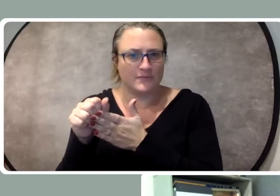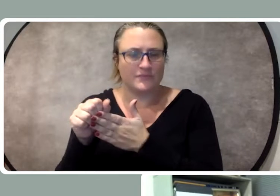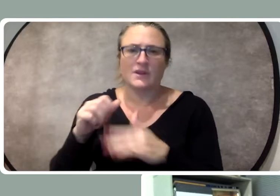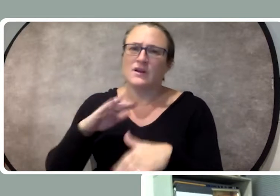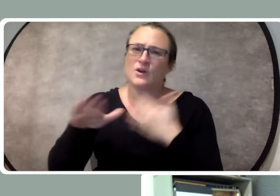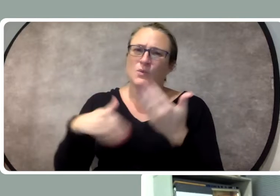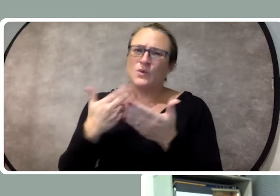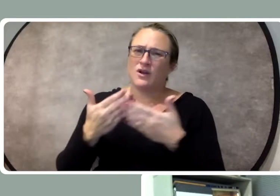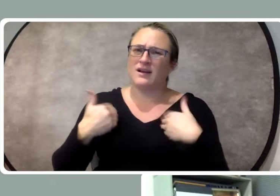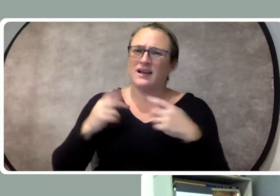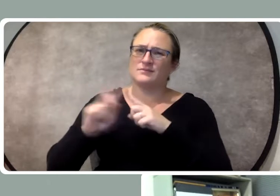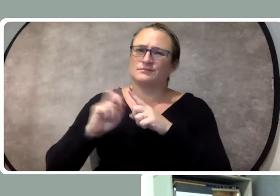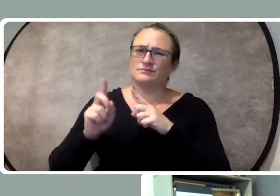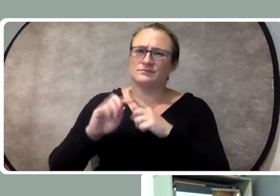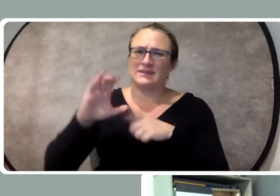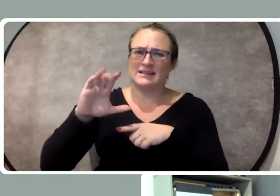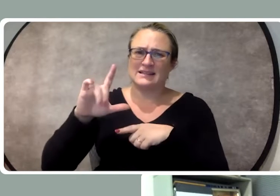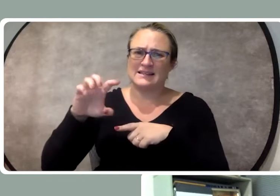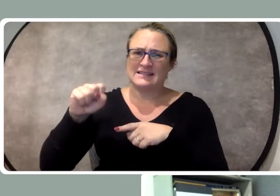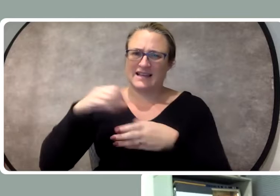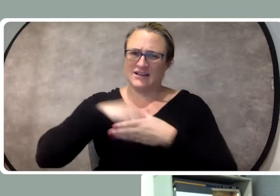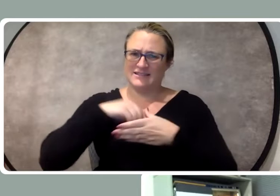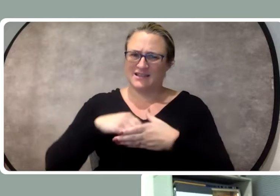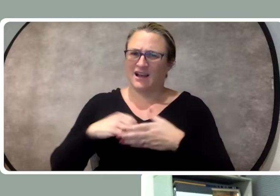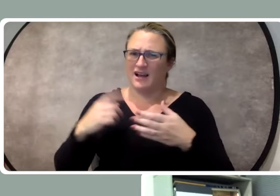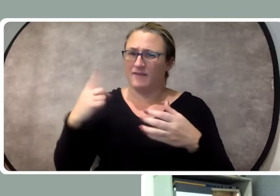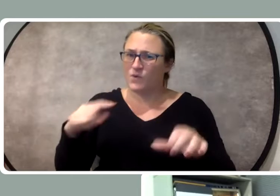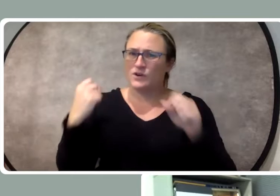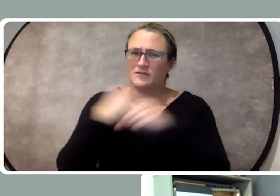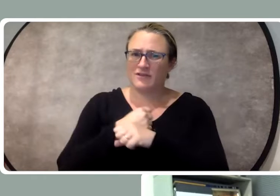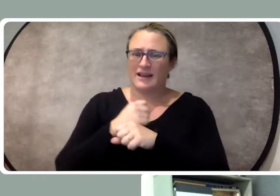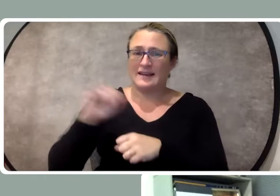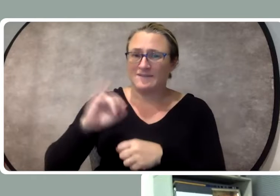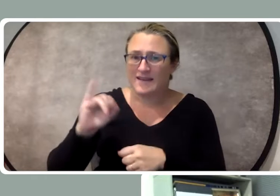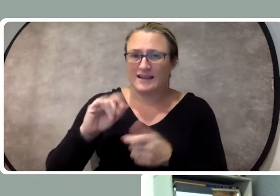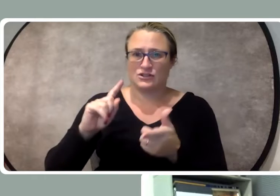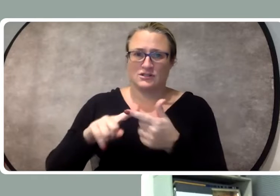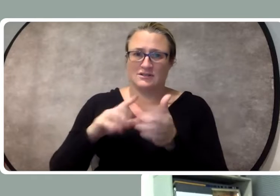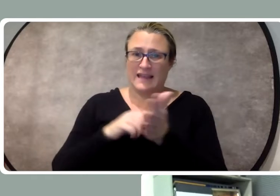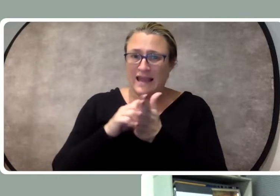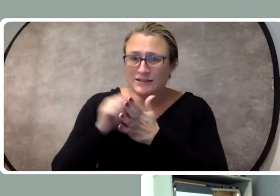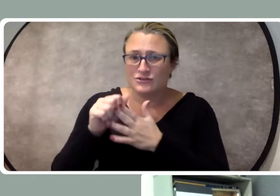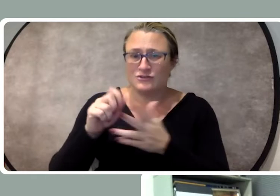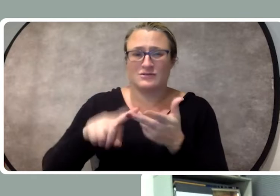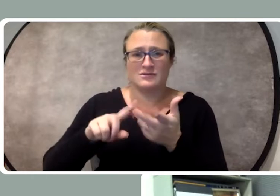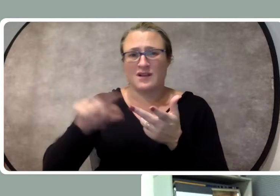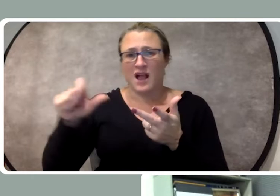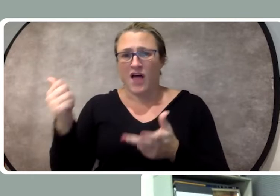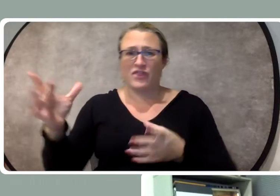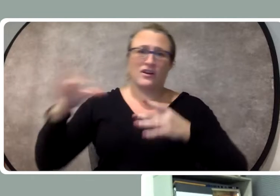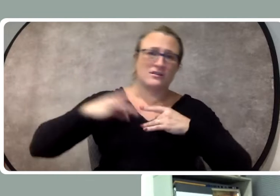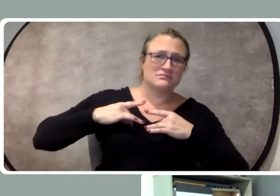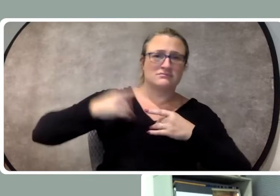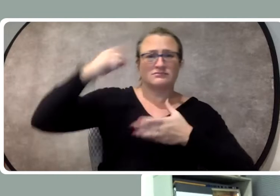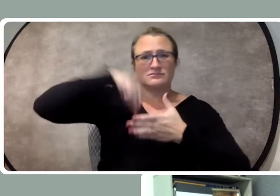different cells in our bodies that can fight infection, cancer, and basically foreign things that should not be in the body.